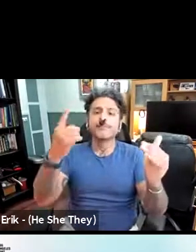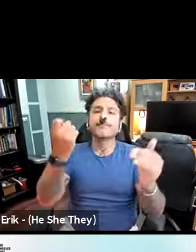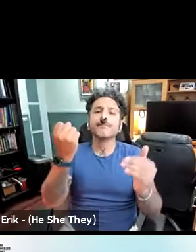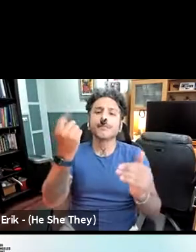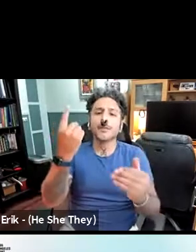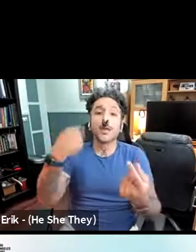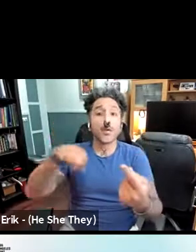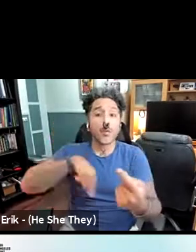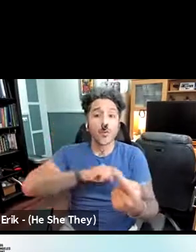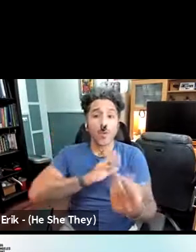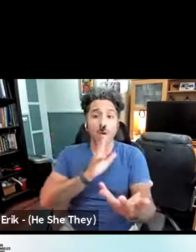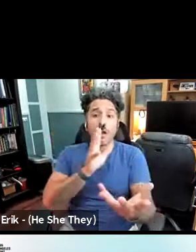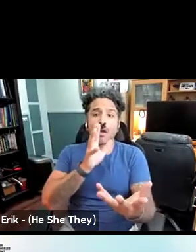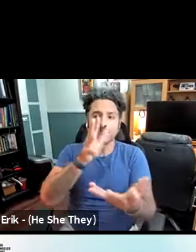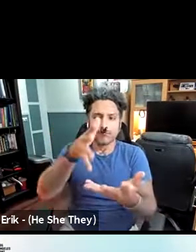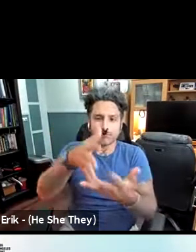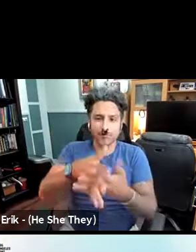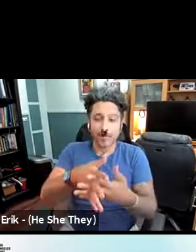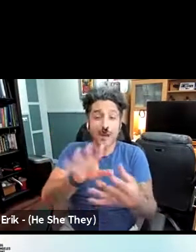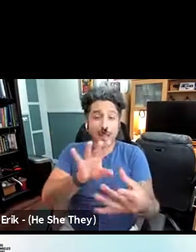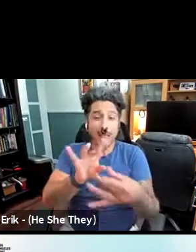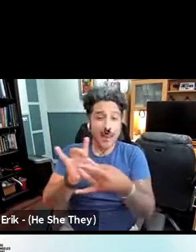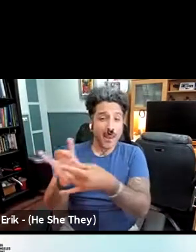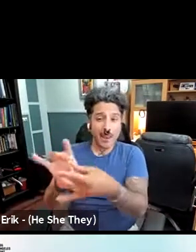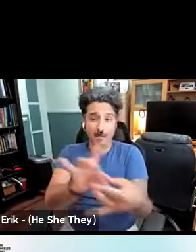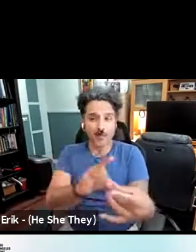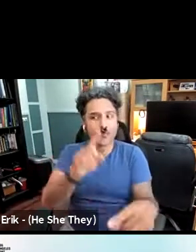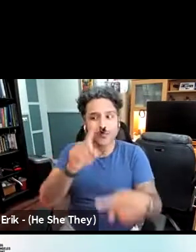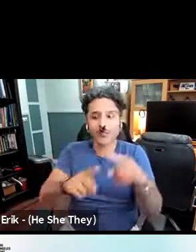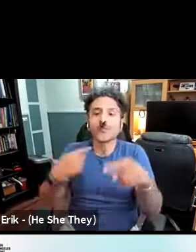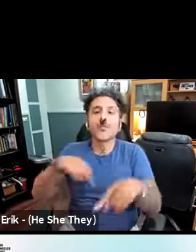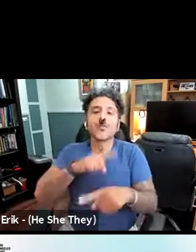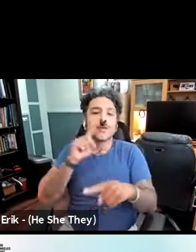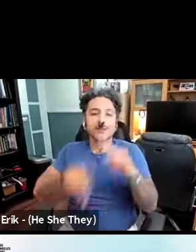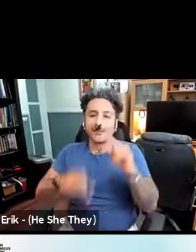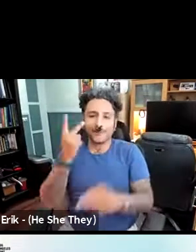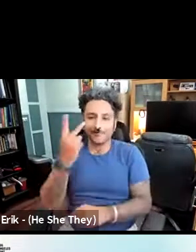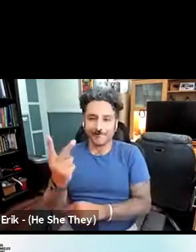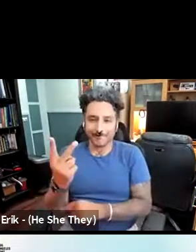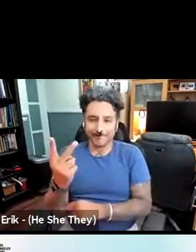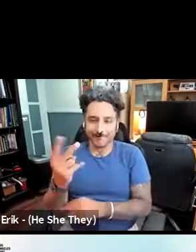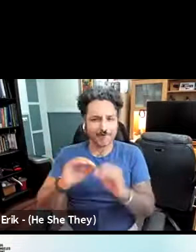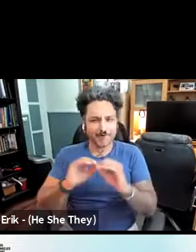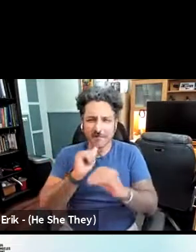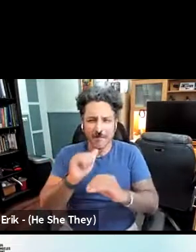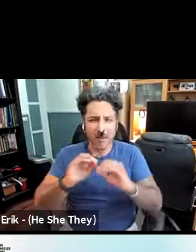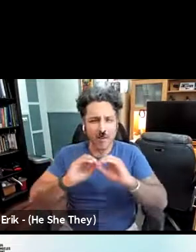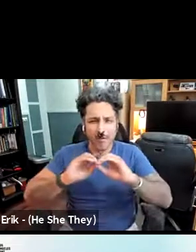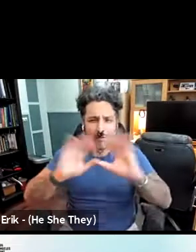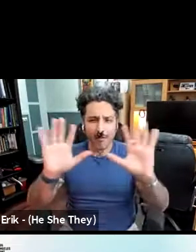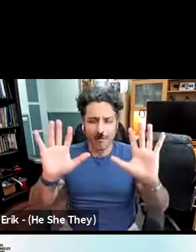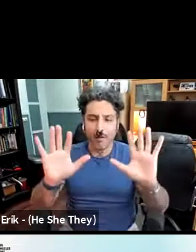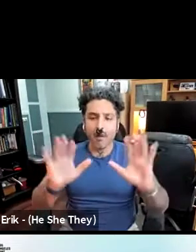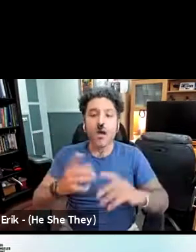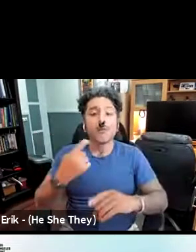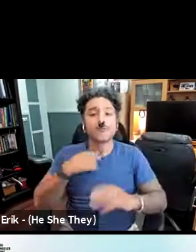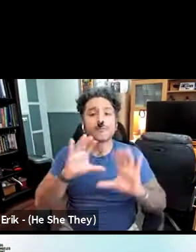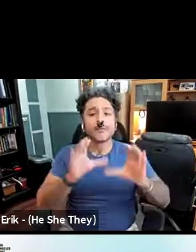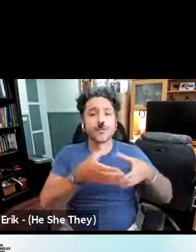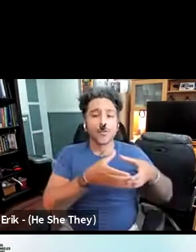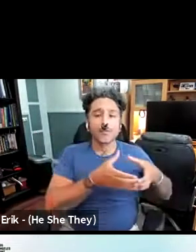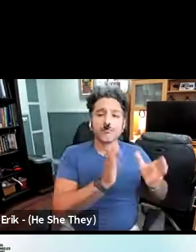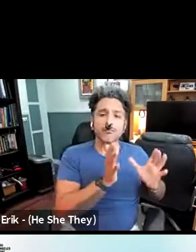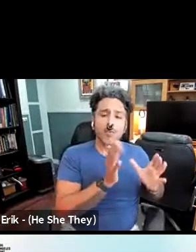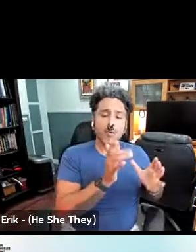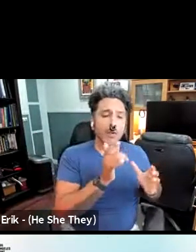part of a network that we can't see. And so, for instance, I used to do a group myself at a place here in Baltimore, Hearts and